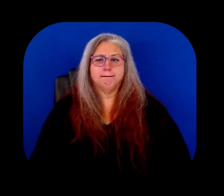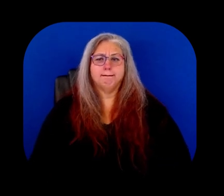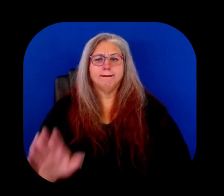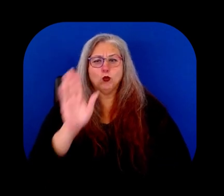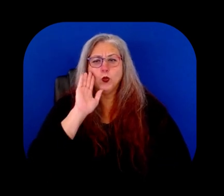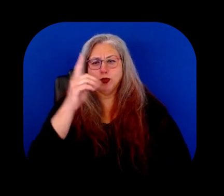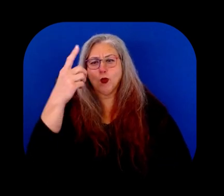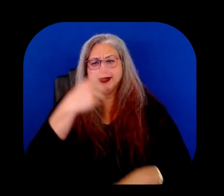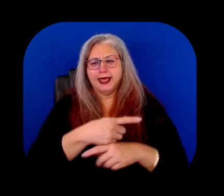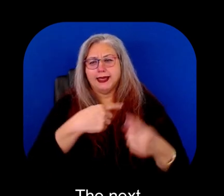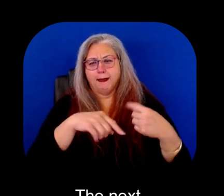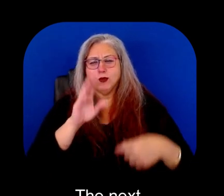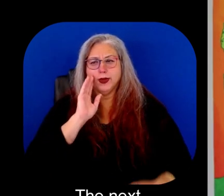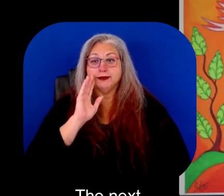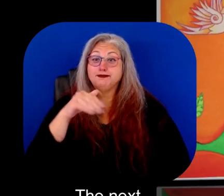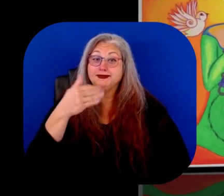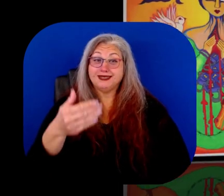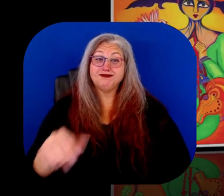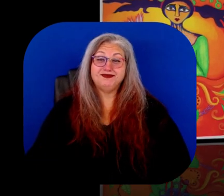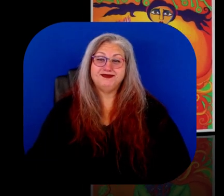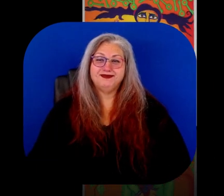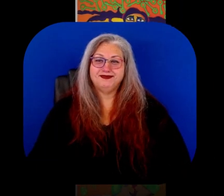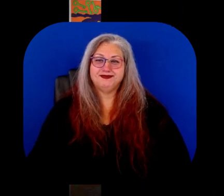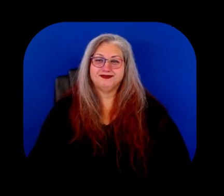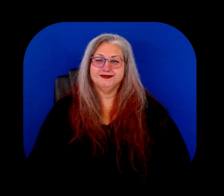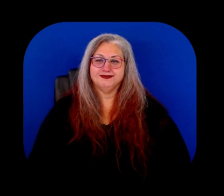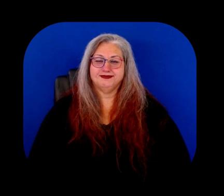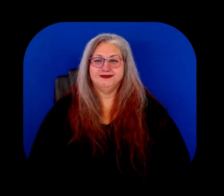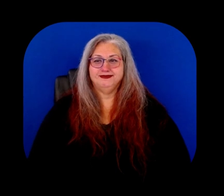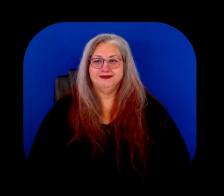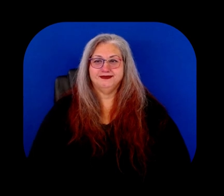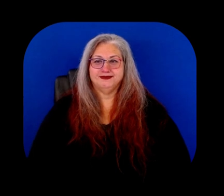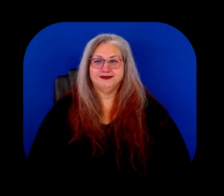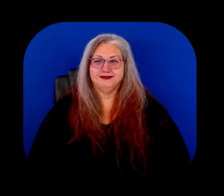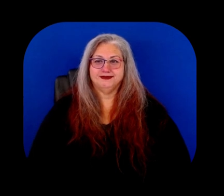day. The next, please.